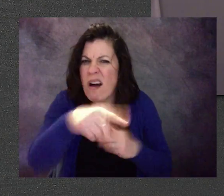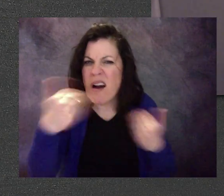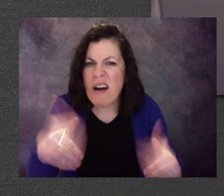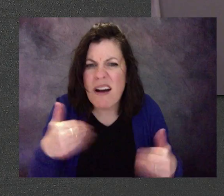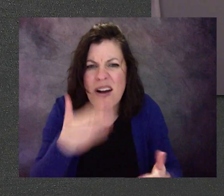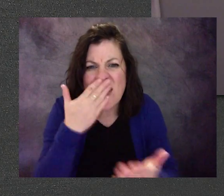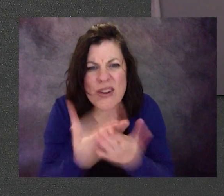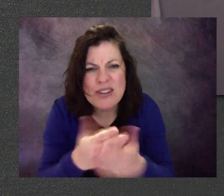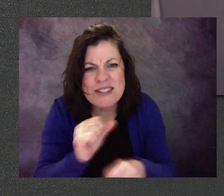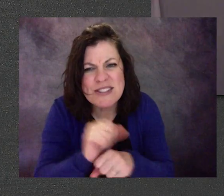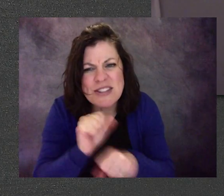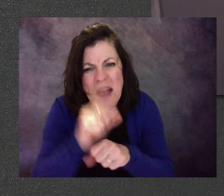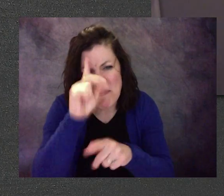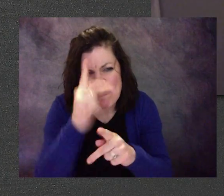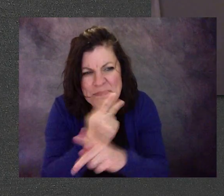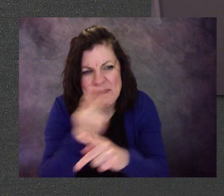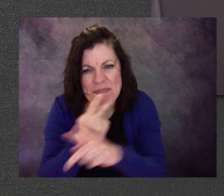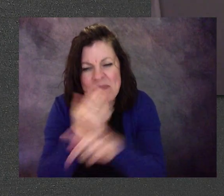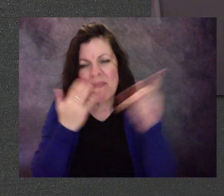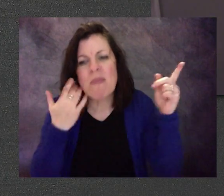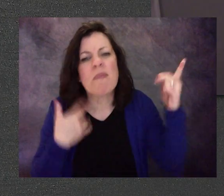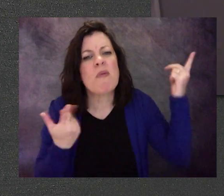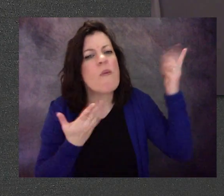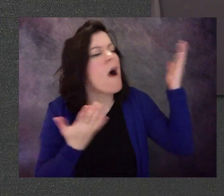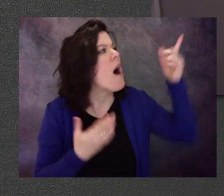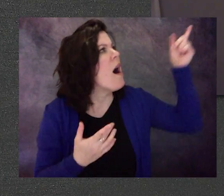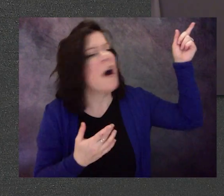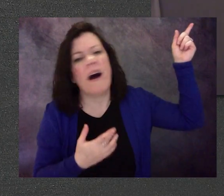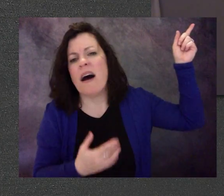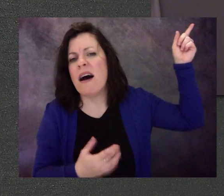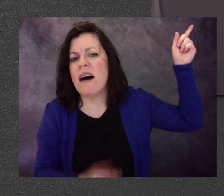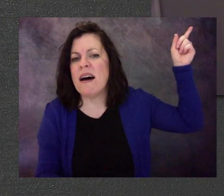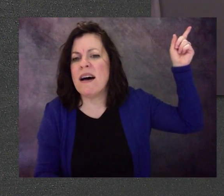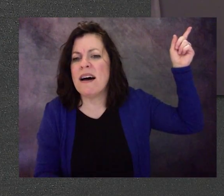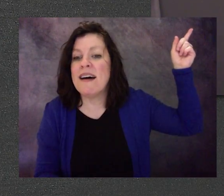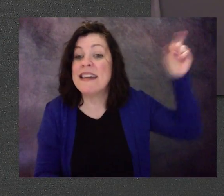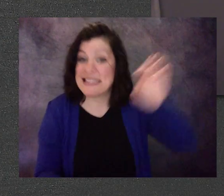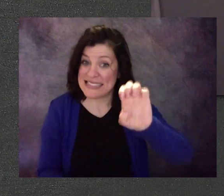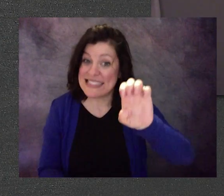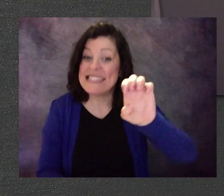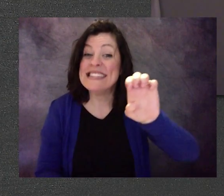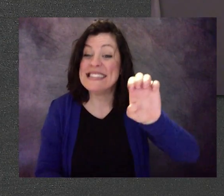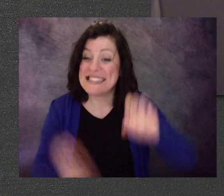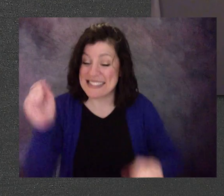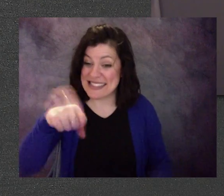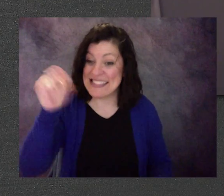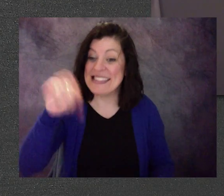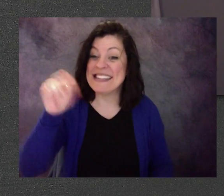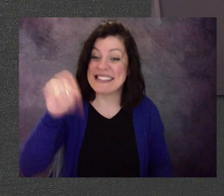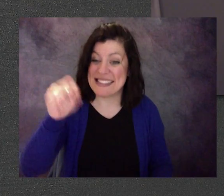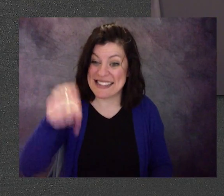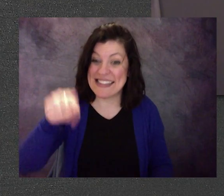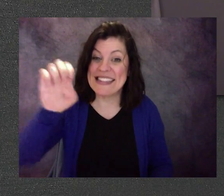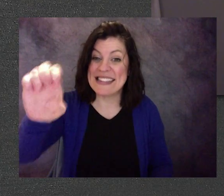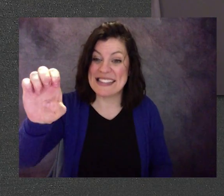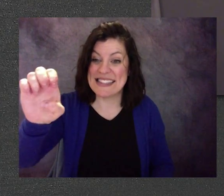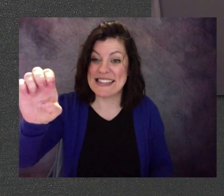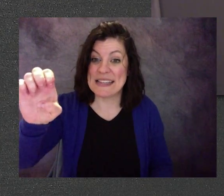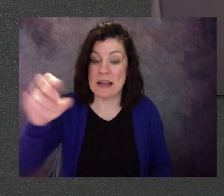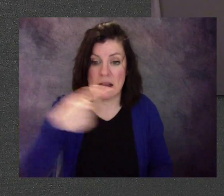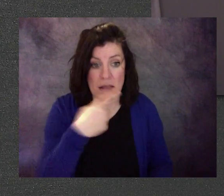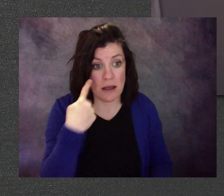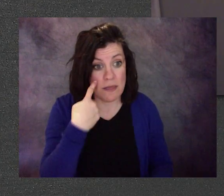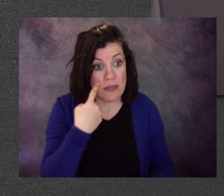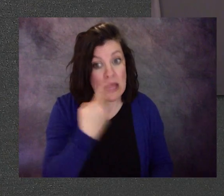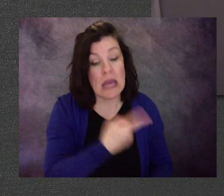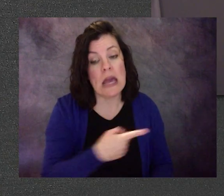take a look at this letter. This is the letter E. E says eh. Do you think this is a